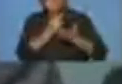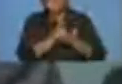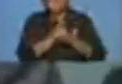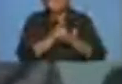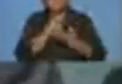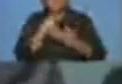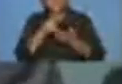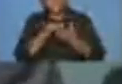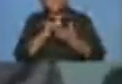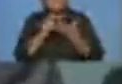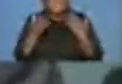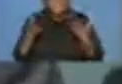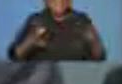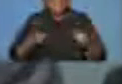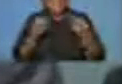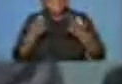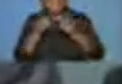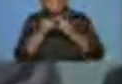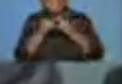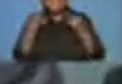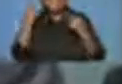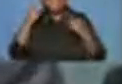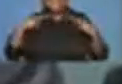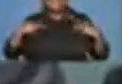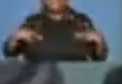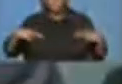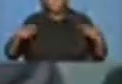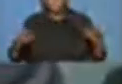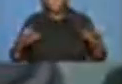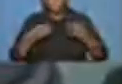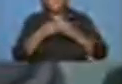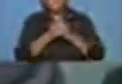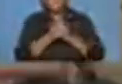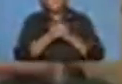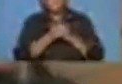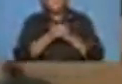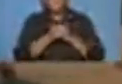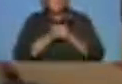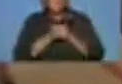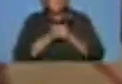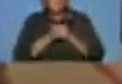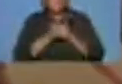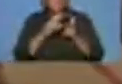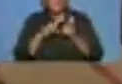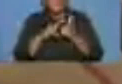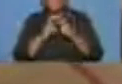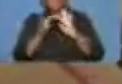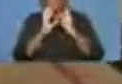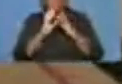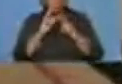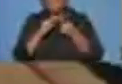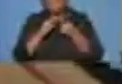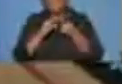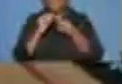consideration may be given to it. We don't have a definitive response in that regard at this time. In terms of increments, the